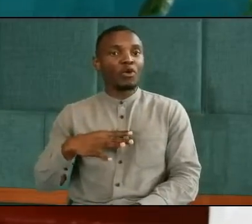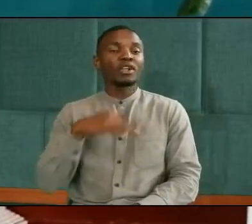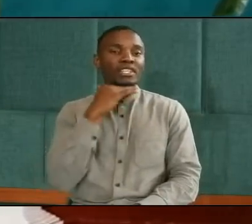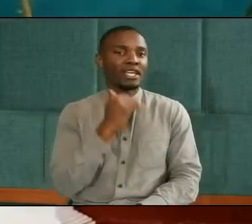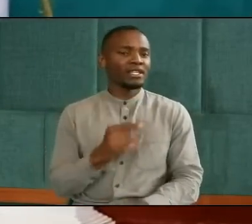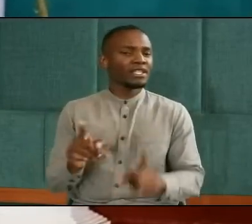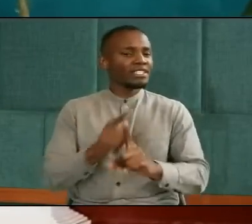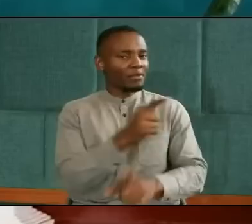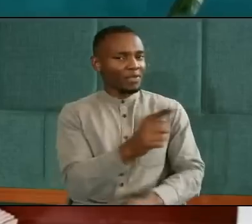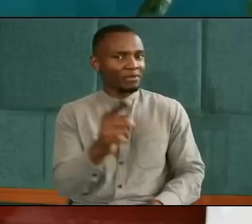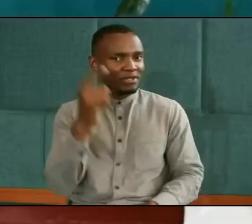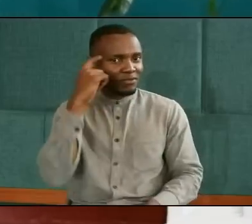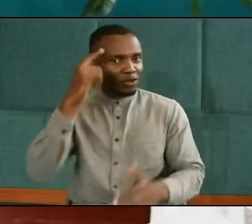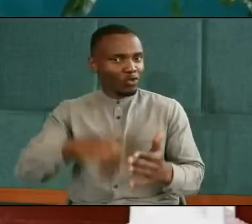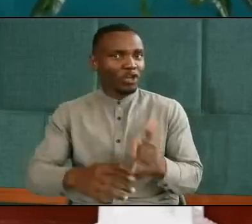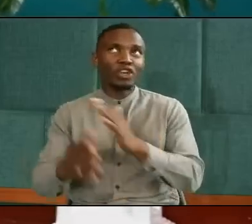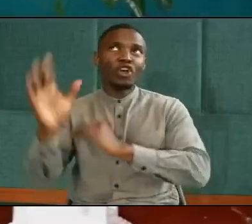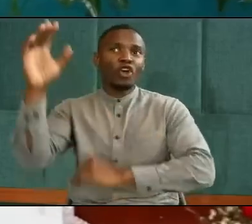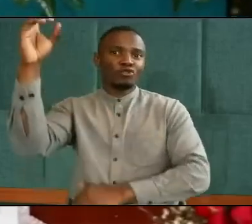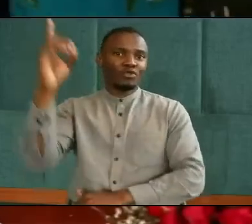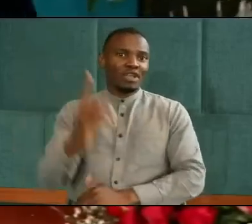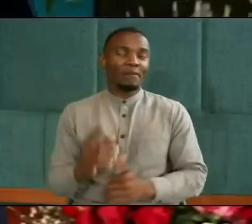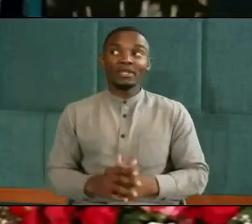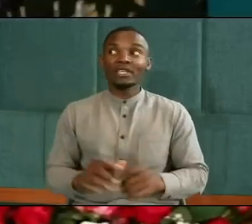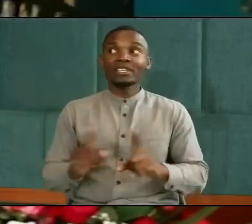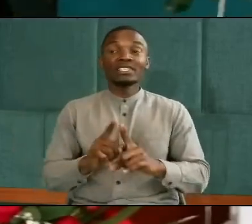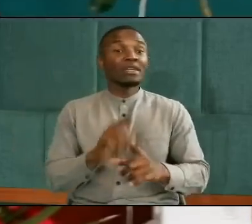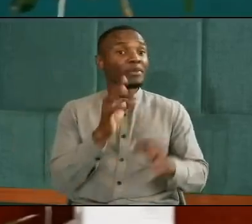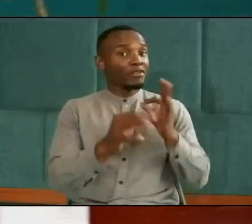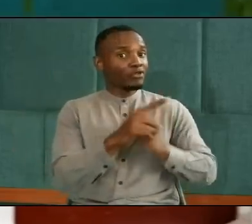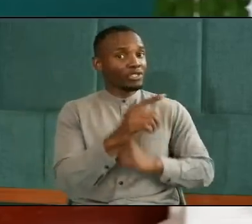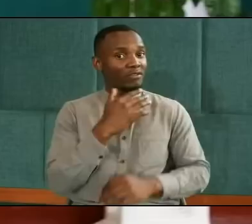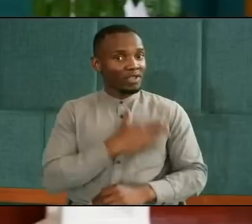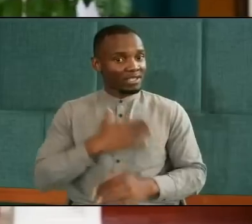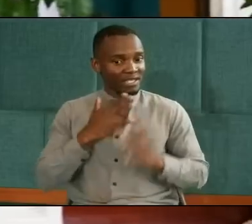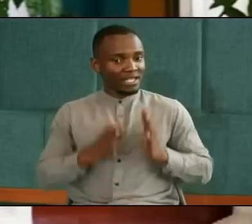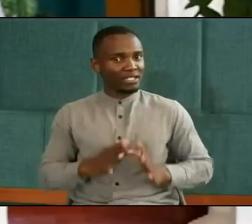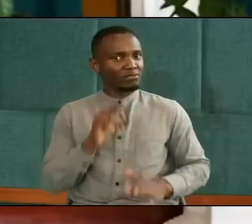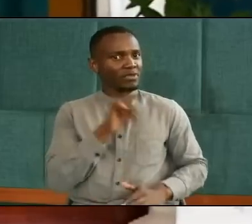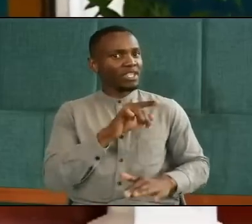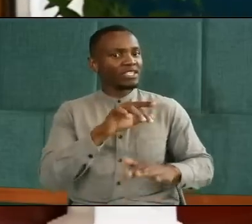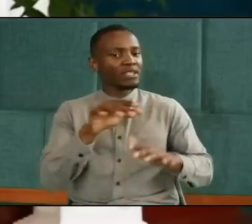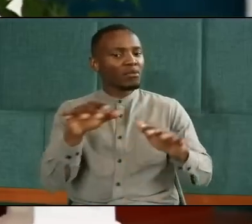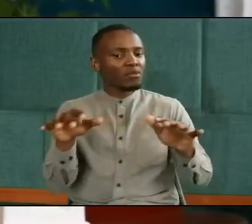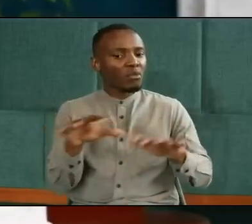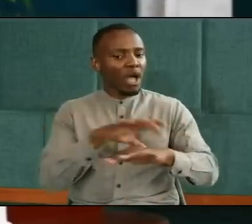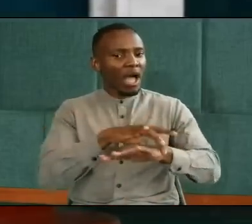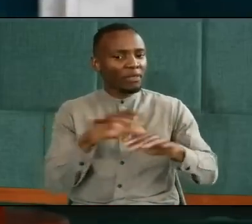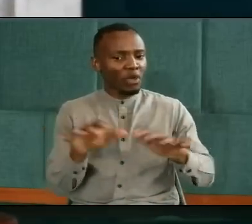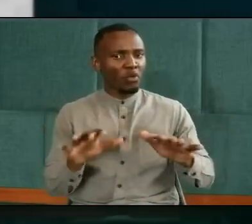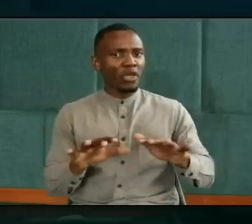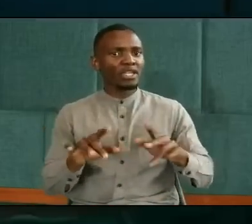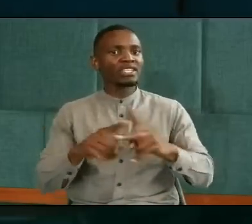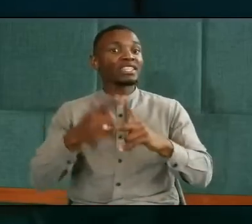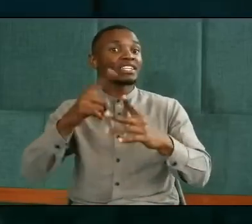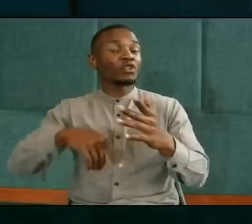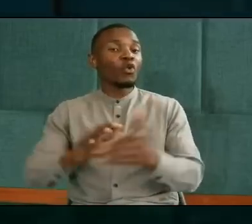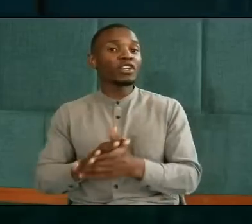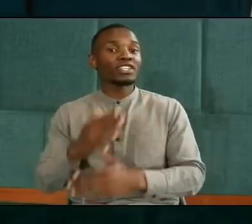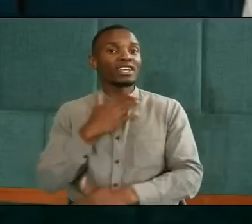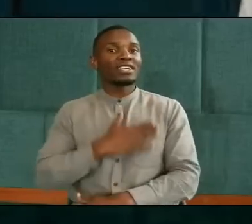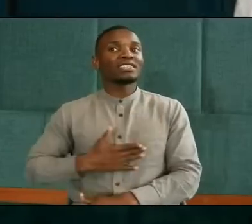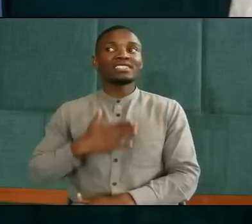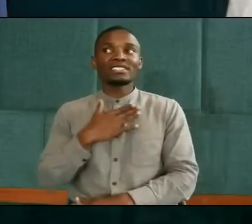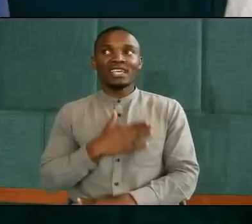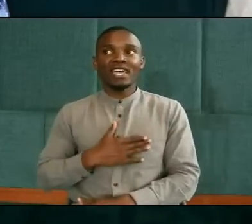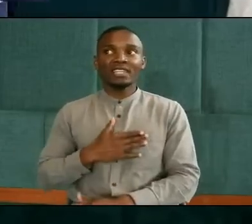coming. It is, by the way, those of you who are scientists, it is this earthquake that started the science of seismology, for